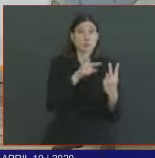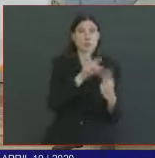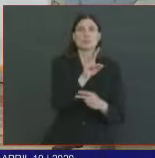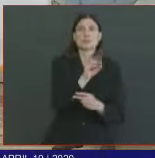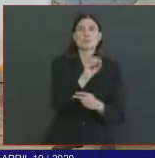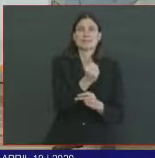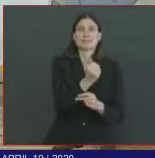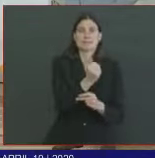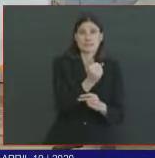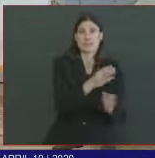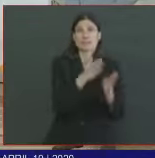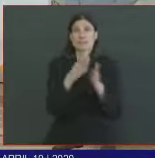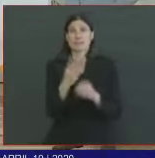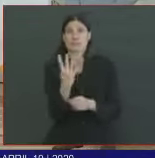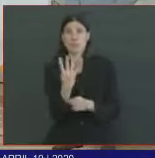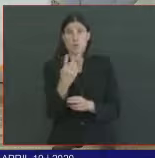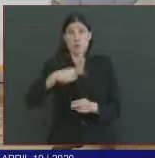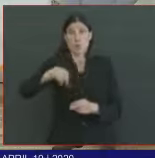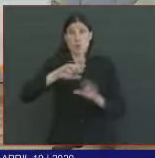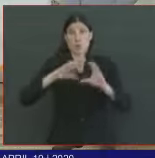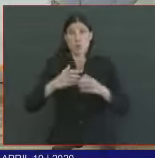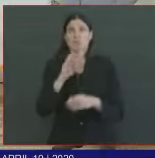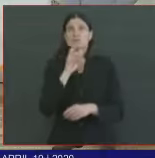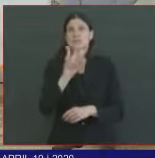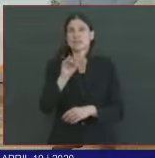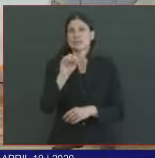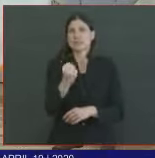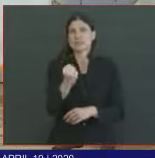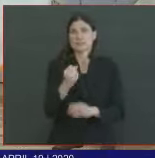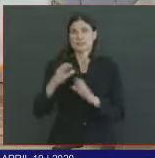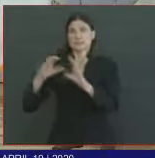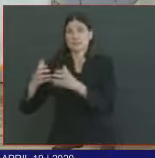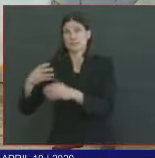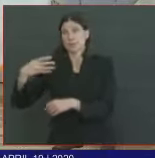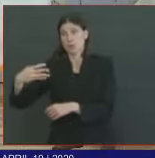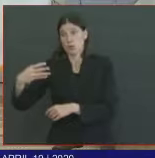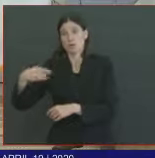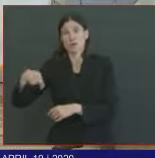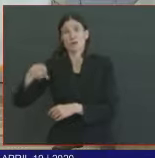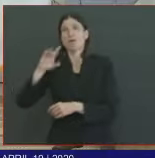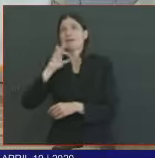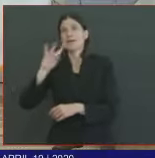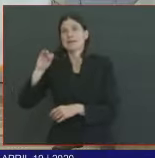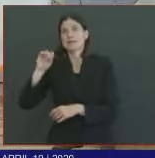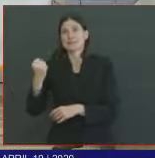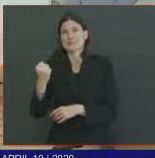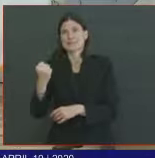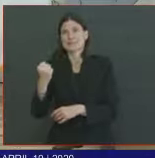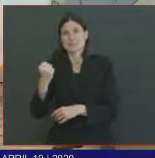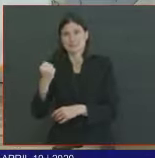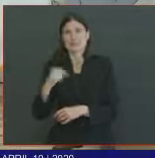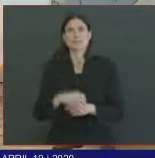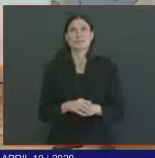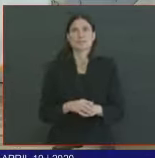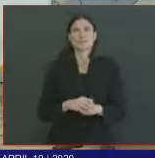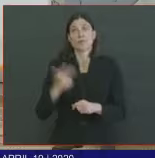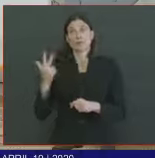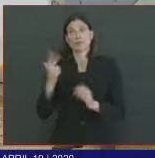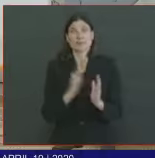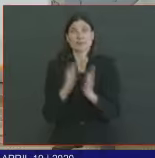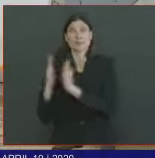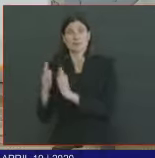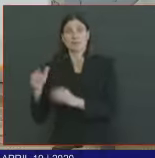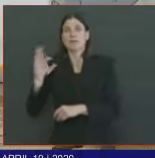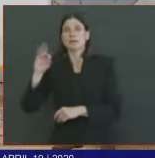in their 70s, four in their 80s, and three in their 90s. There's about 254 folks admitted to